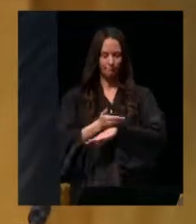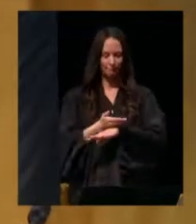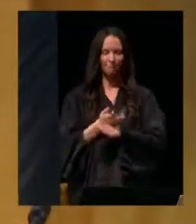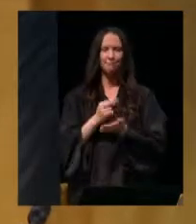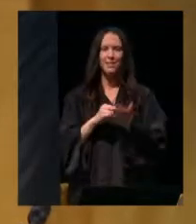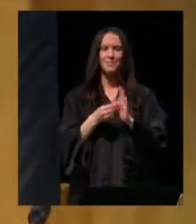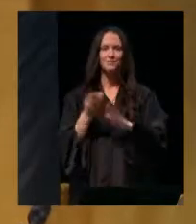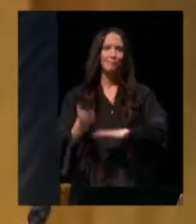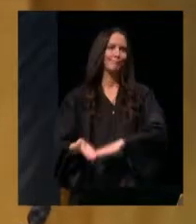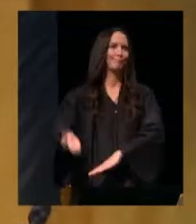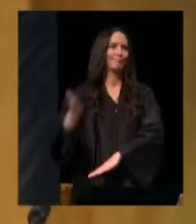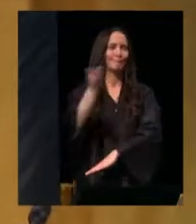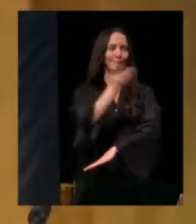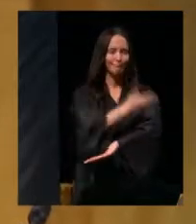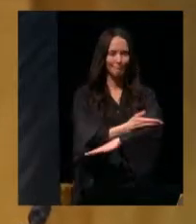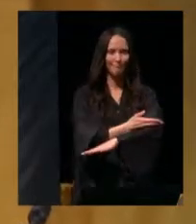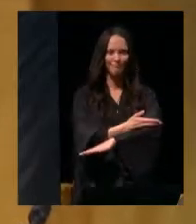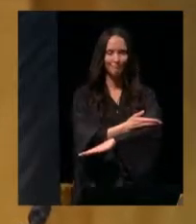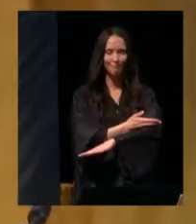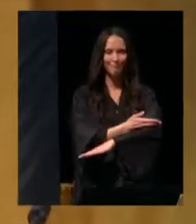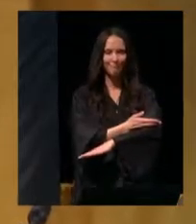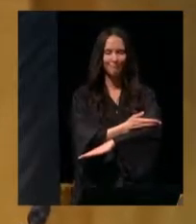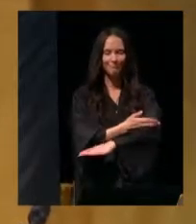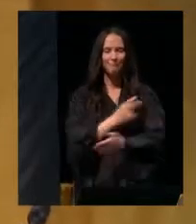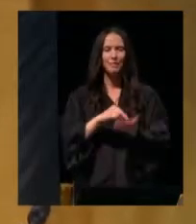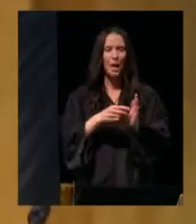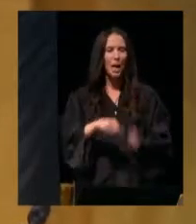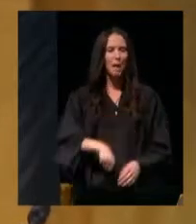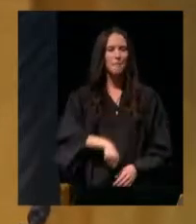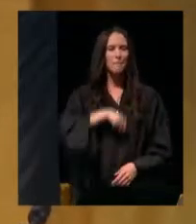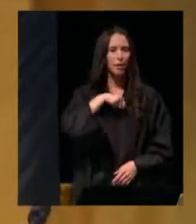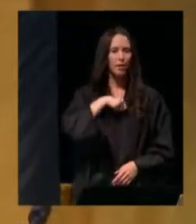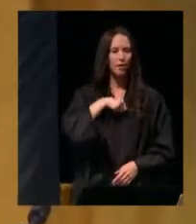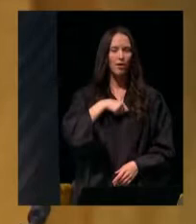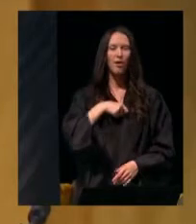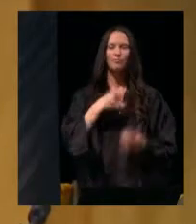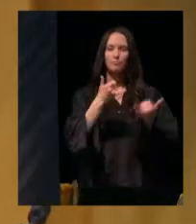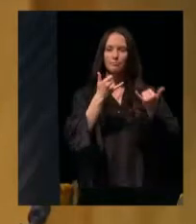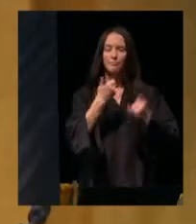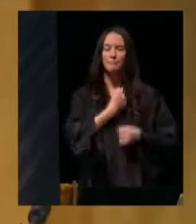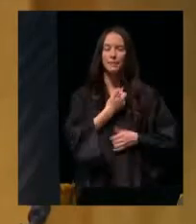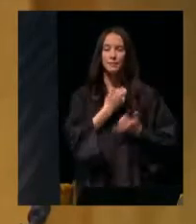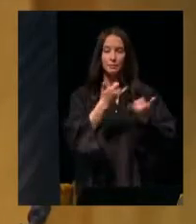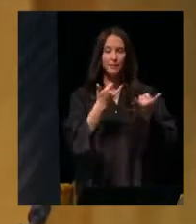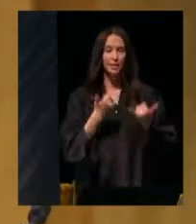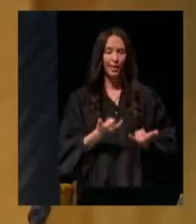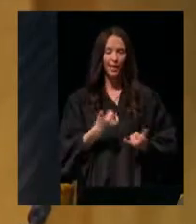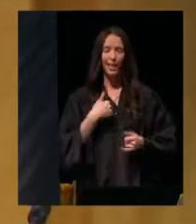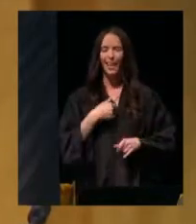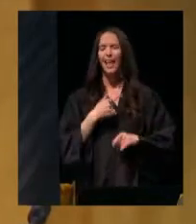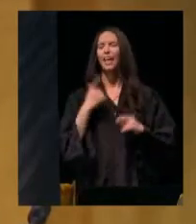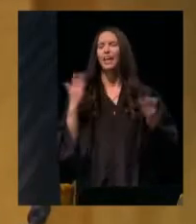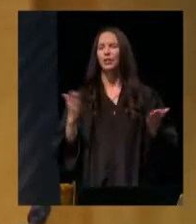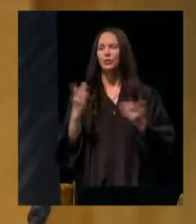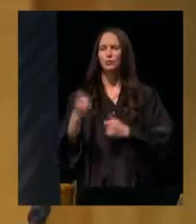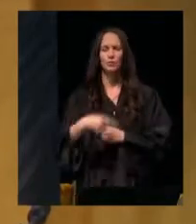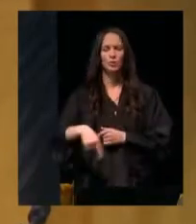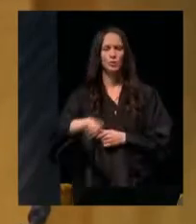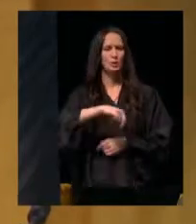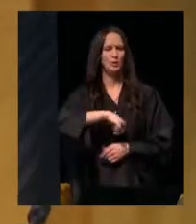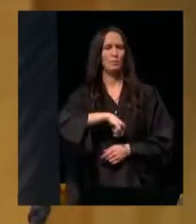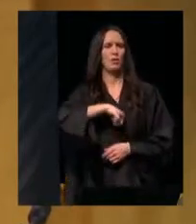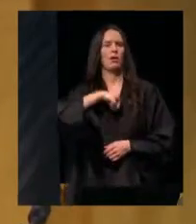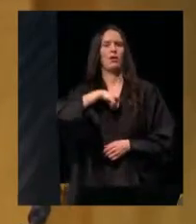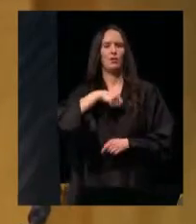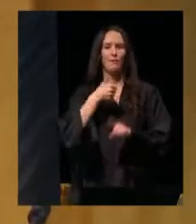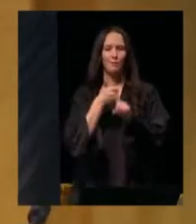sense of the word. I'm proud of myself for where I am today. And I encourage all of you to be proud